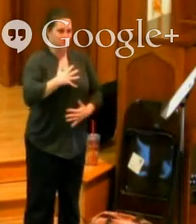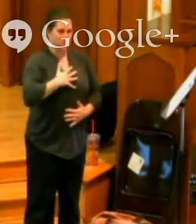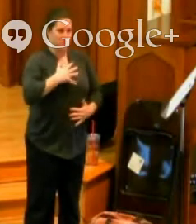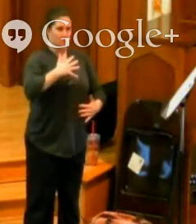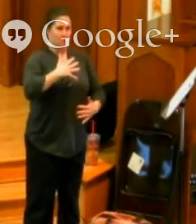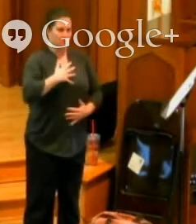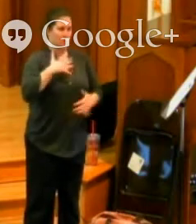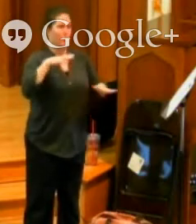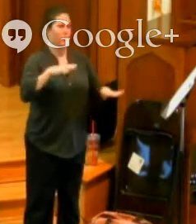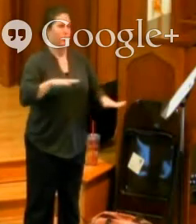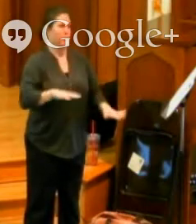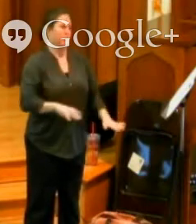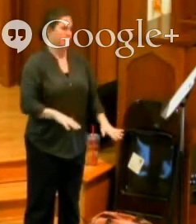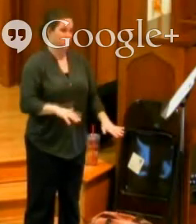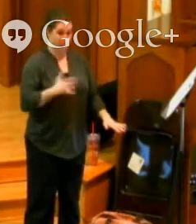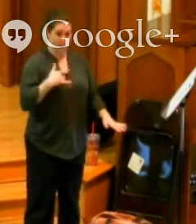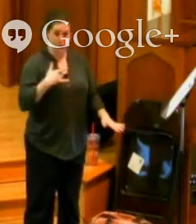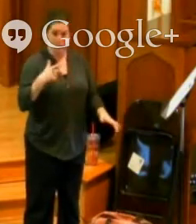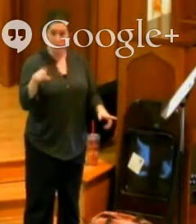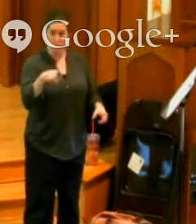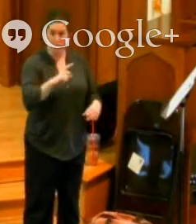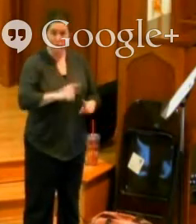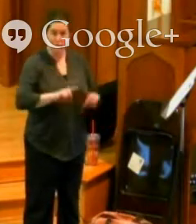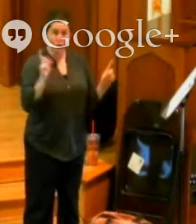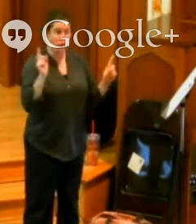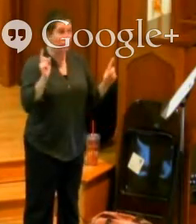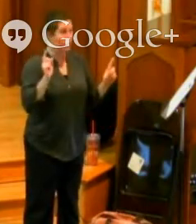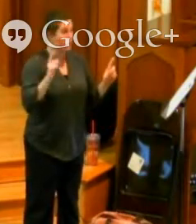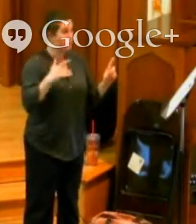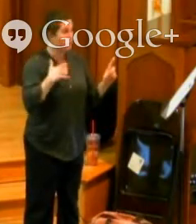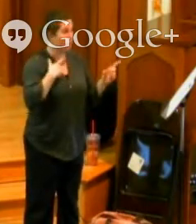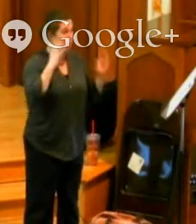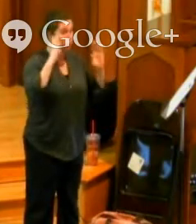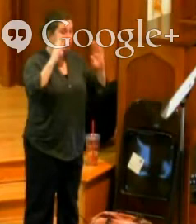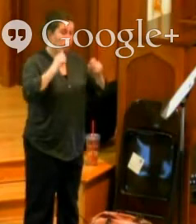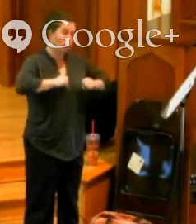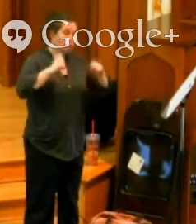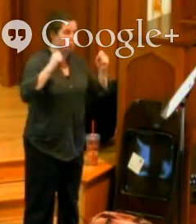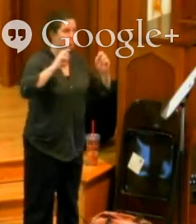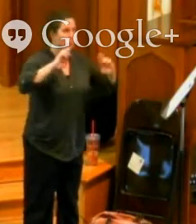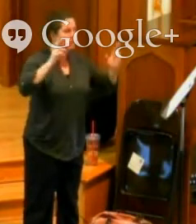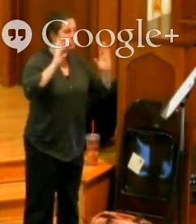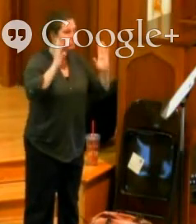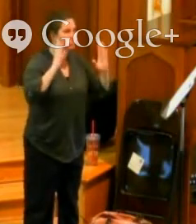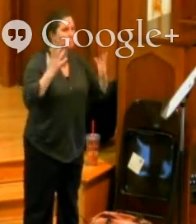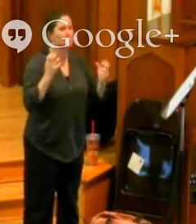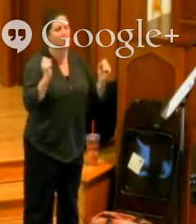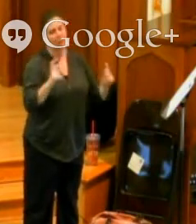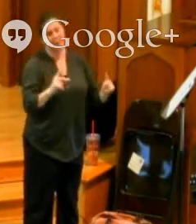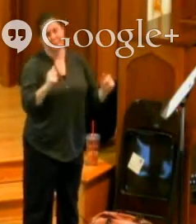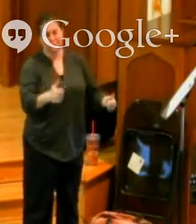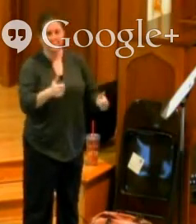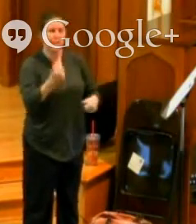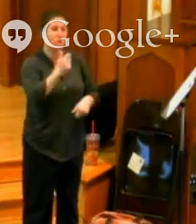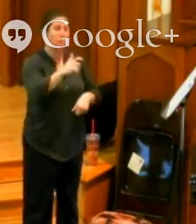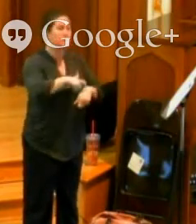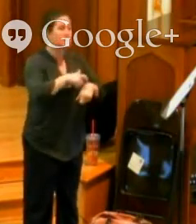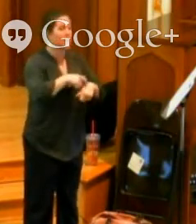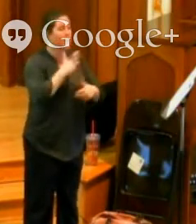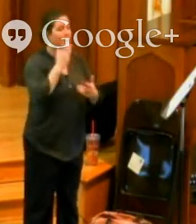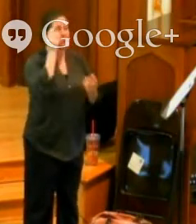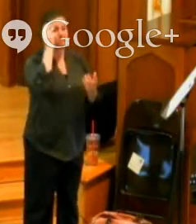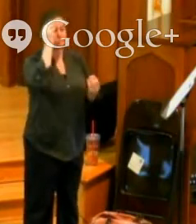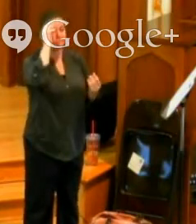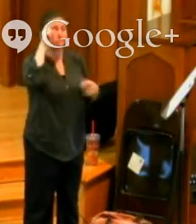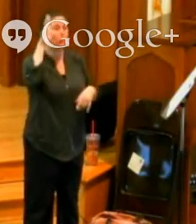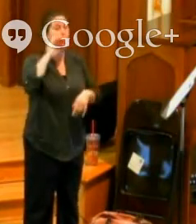So, how do you guys feel? Do you feel a little more alert than you did when you first came in? Okay. So, anytime you're at your desk, if you're